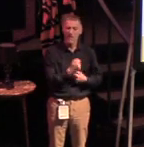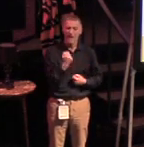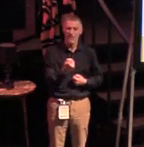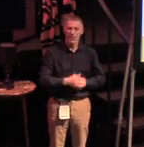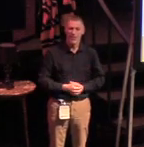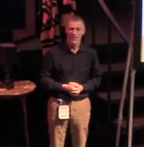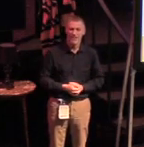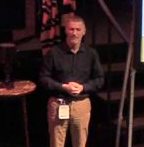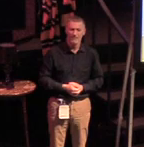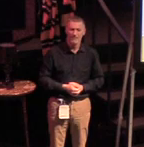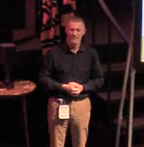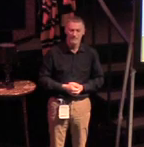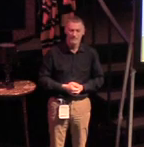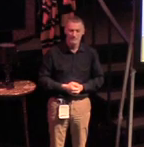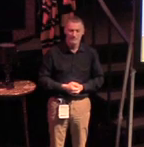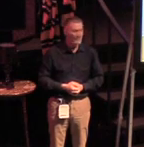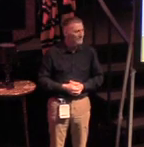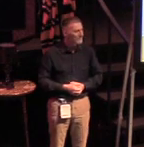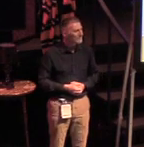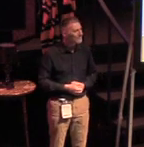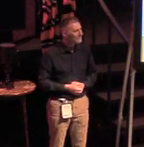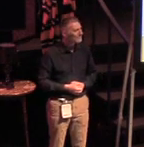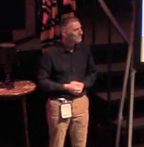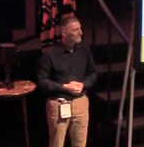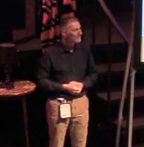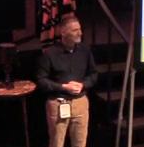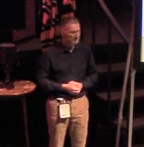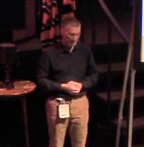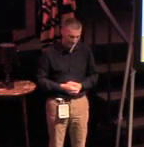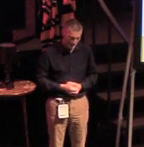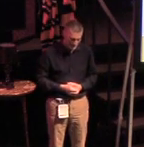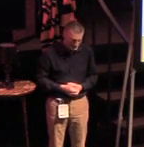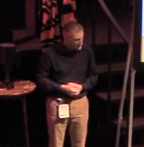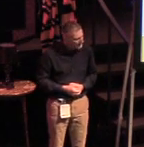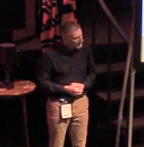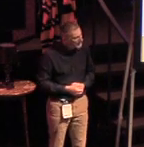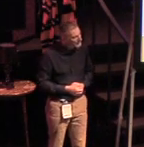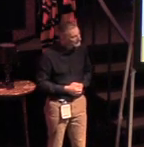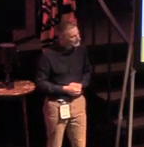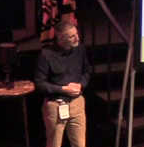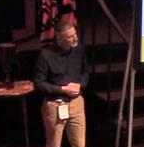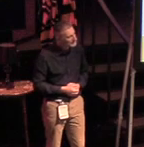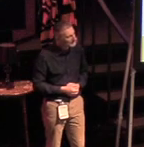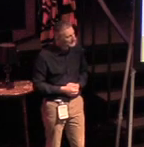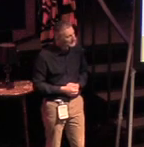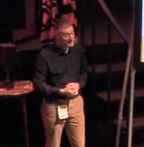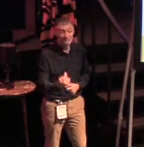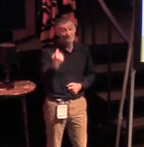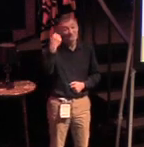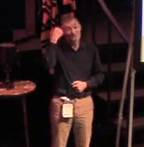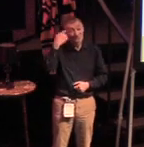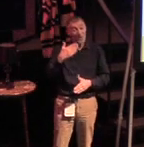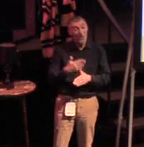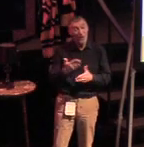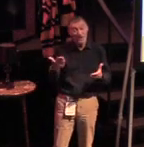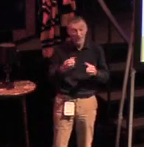our programmes the I at the time was working big cultural centre in in London called the